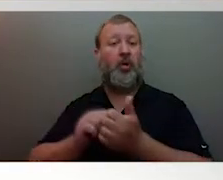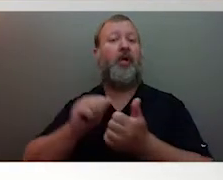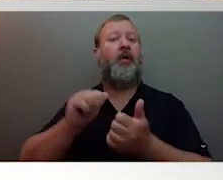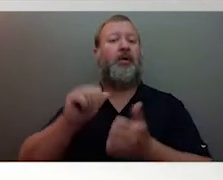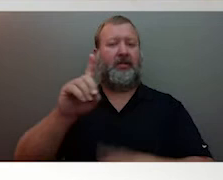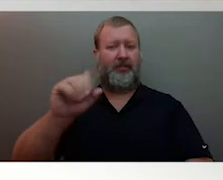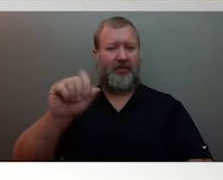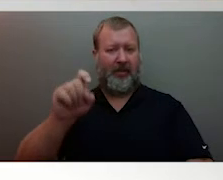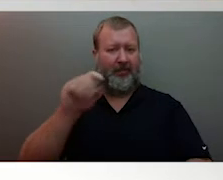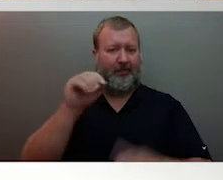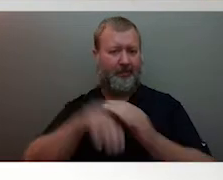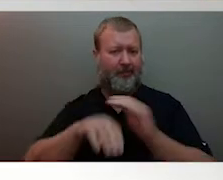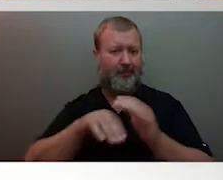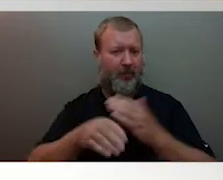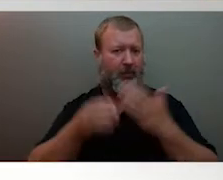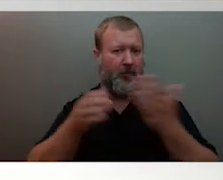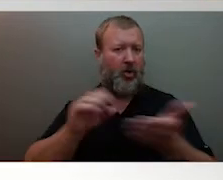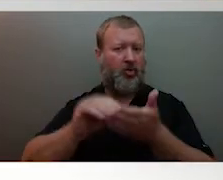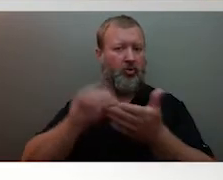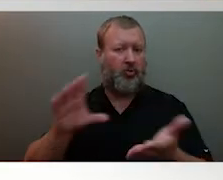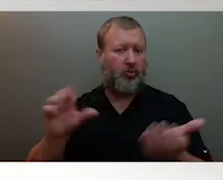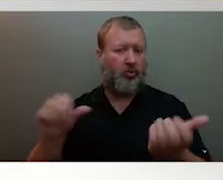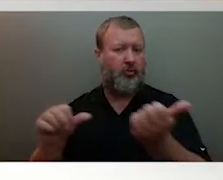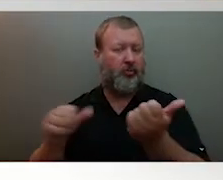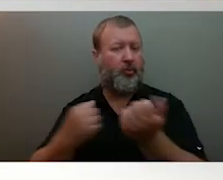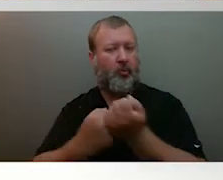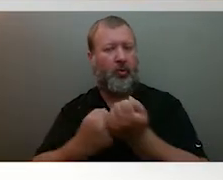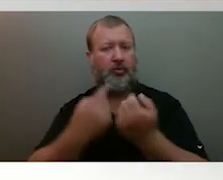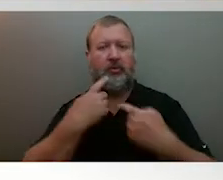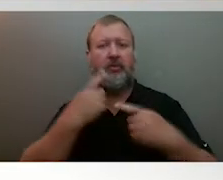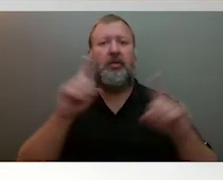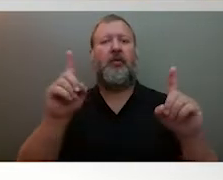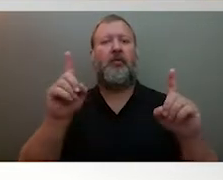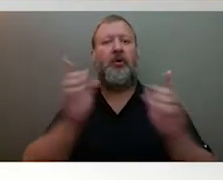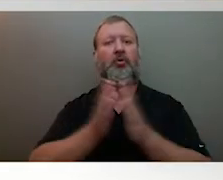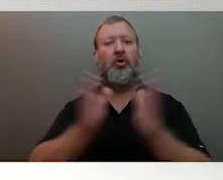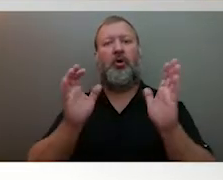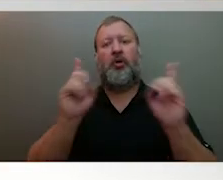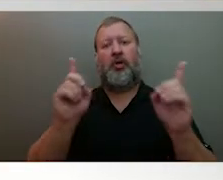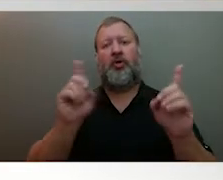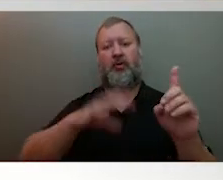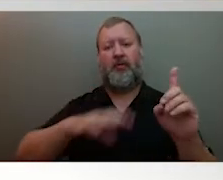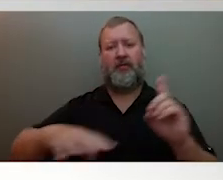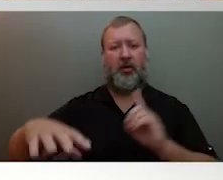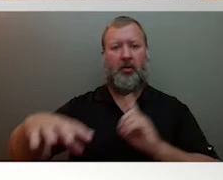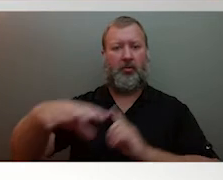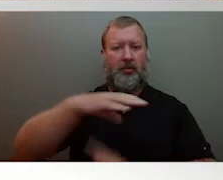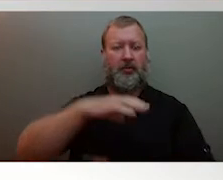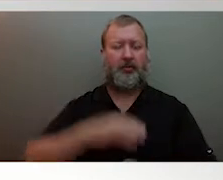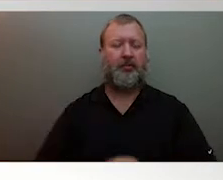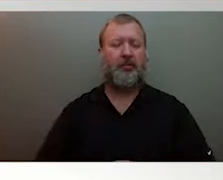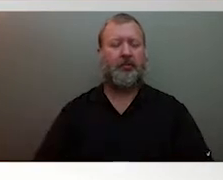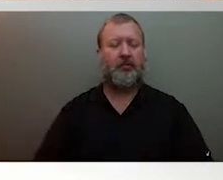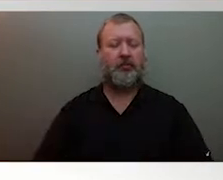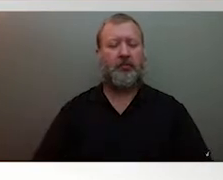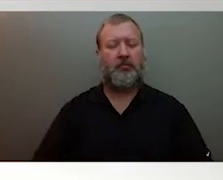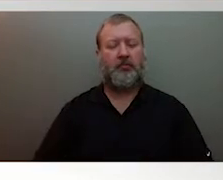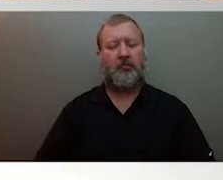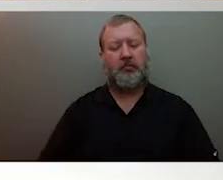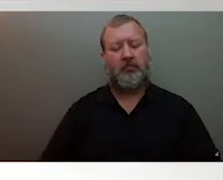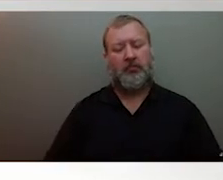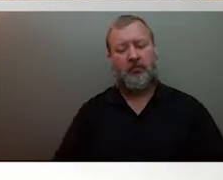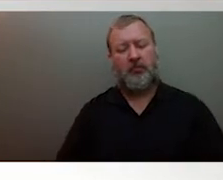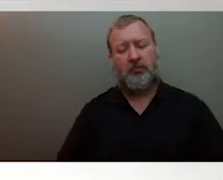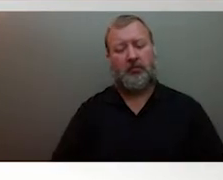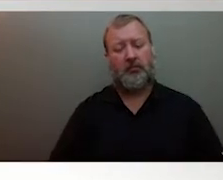need accommodations to provide the student support to be successful in the general education environment. The